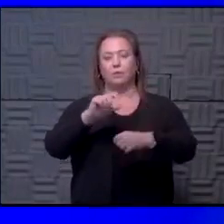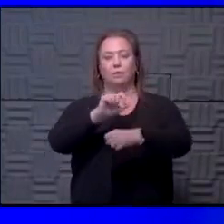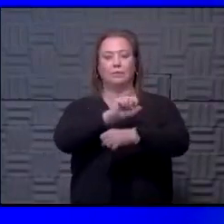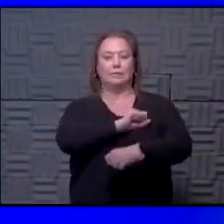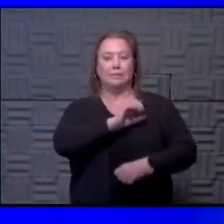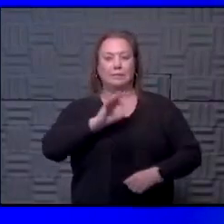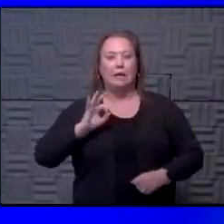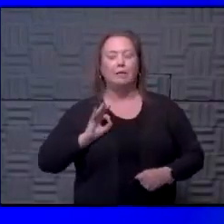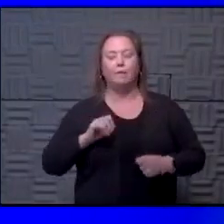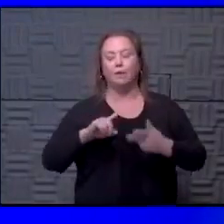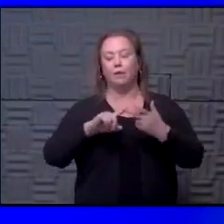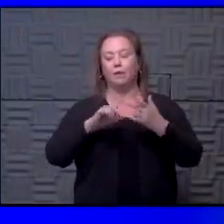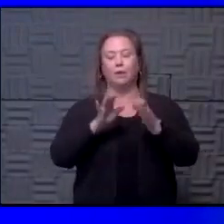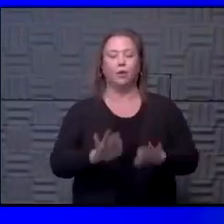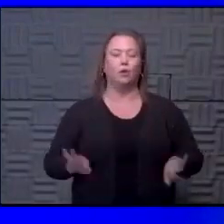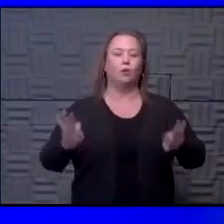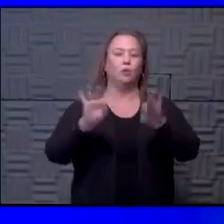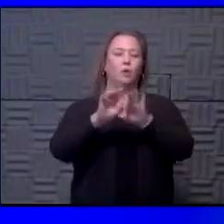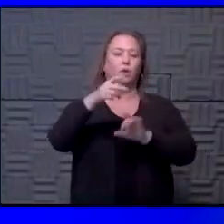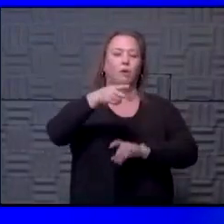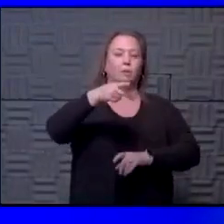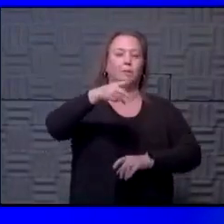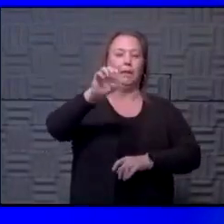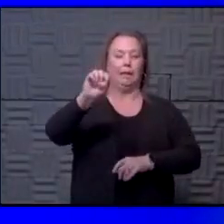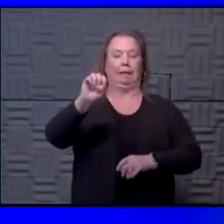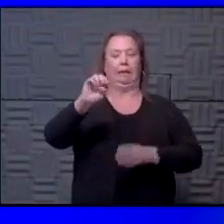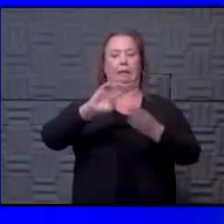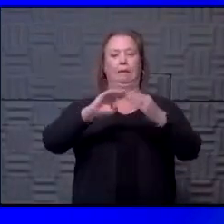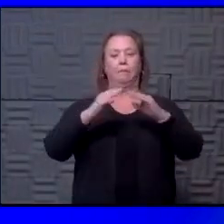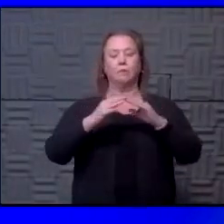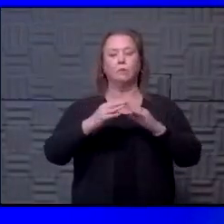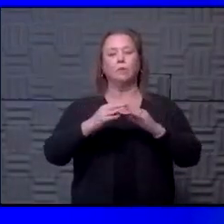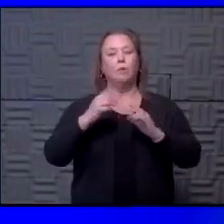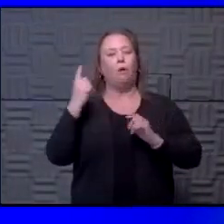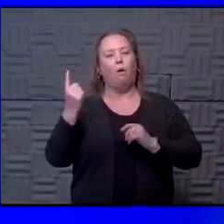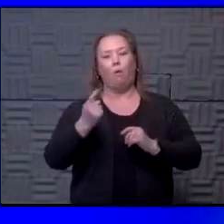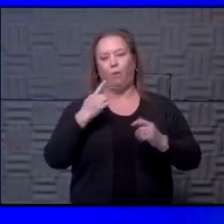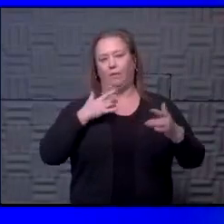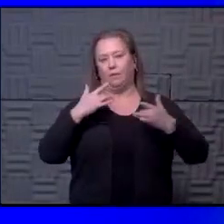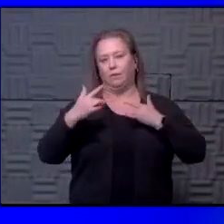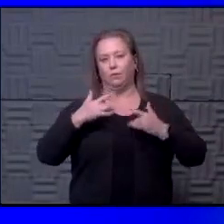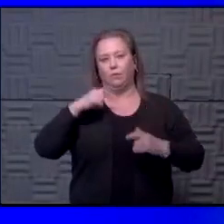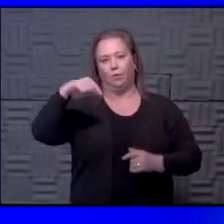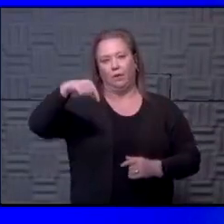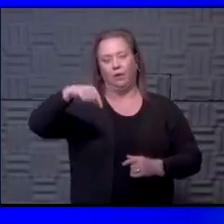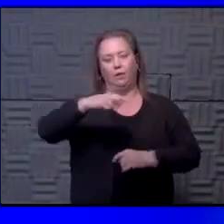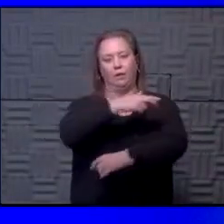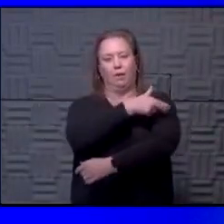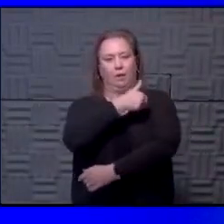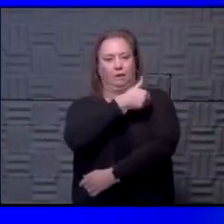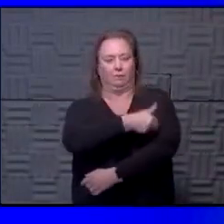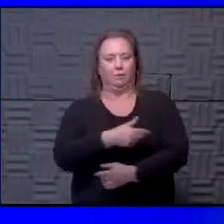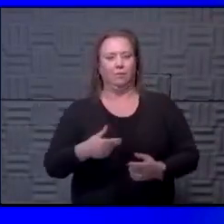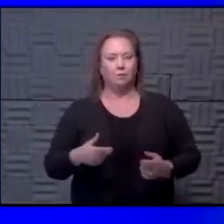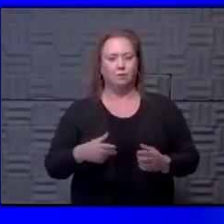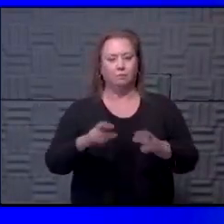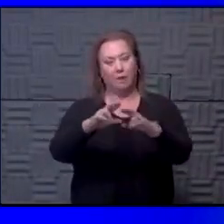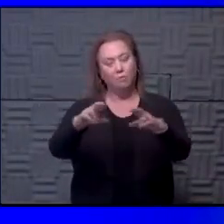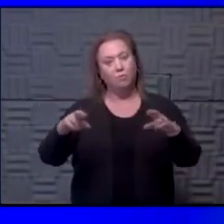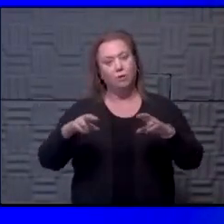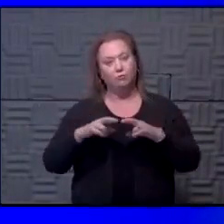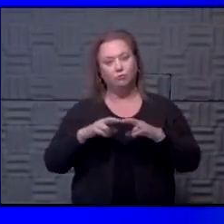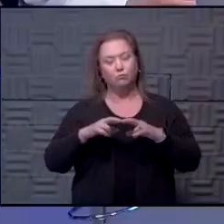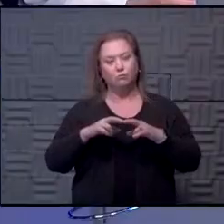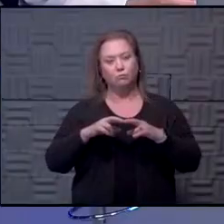employee-wise, critical PPE and drug-wise. So we always have that concern here in the health system and the hospital and regionally in our city